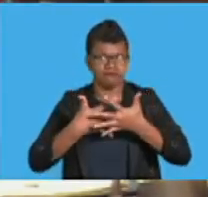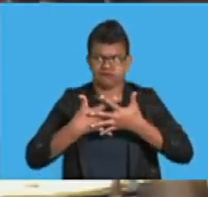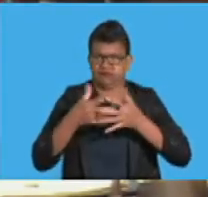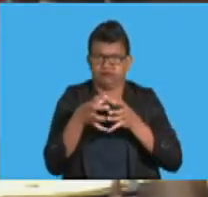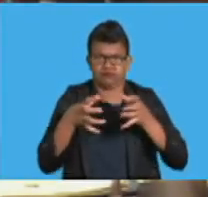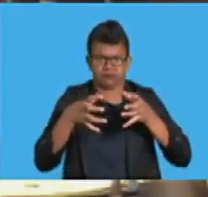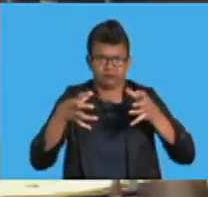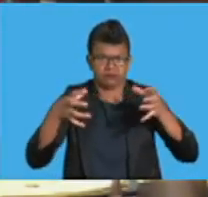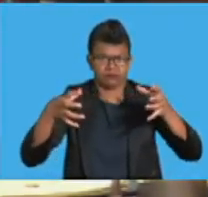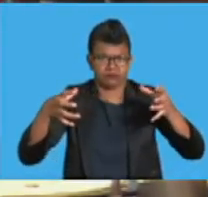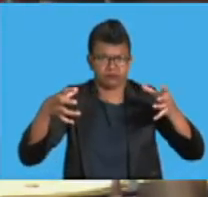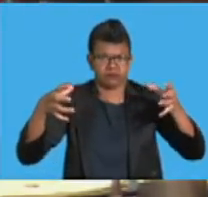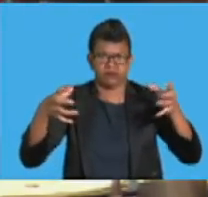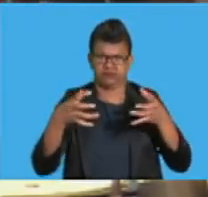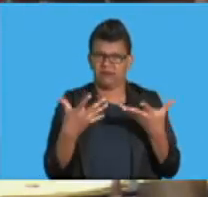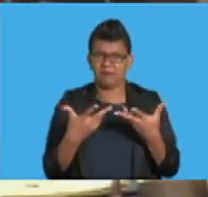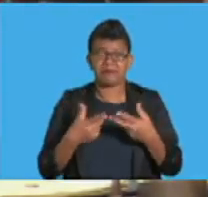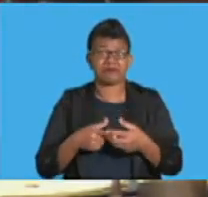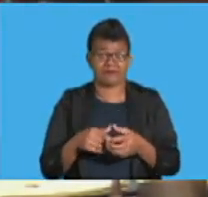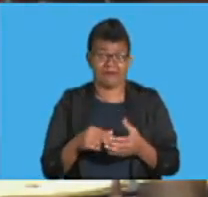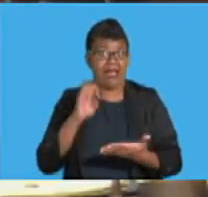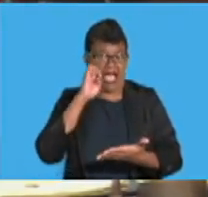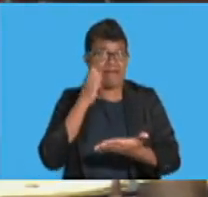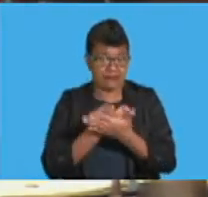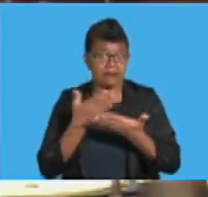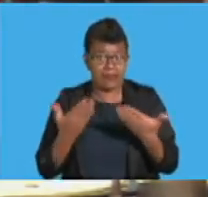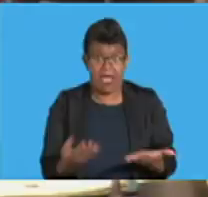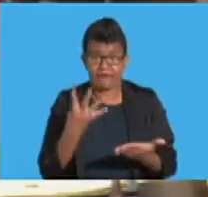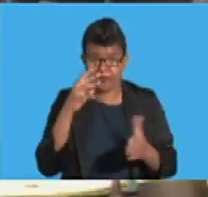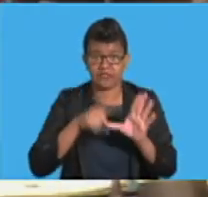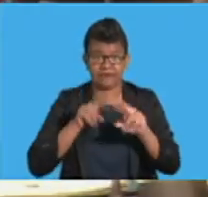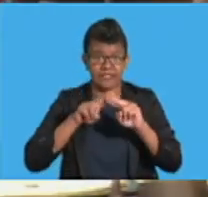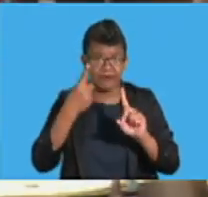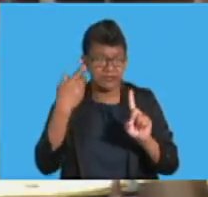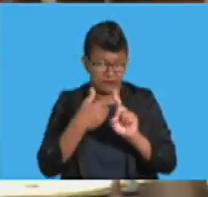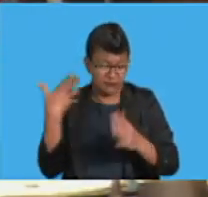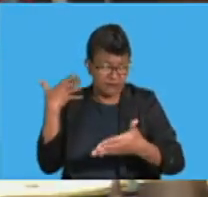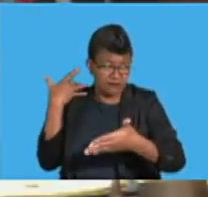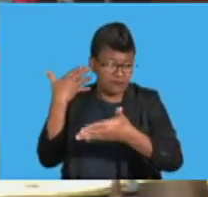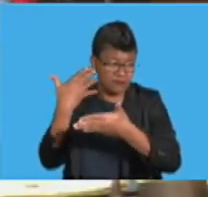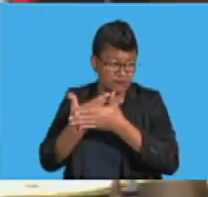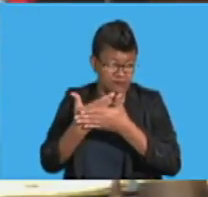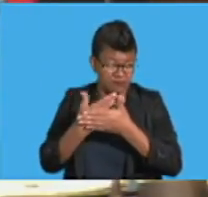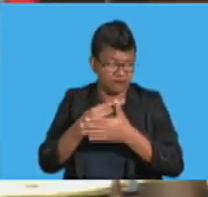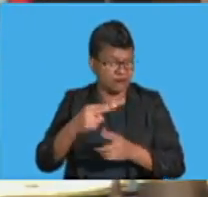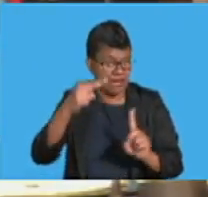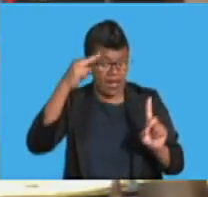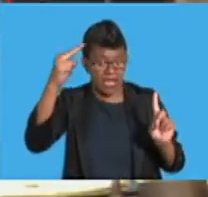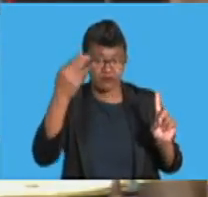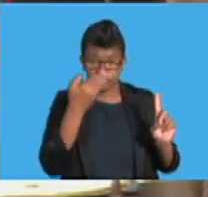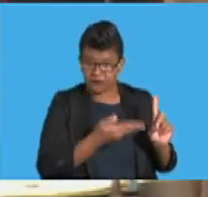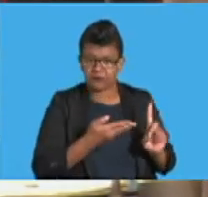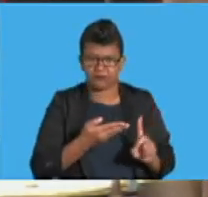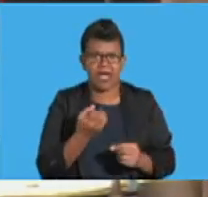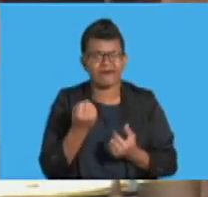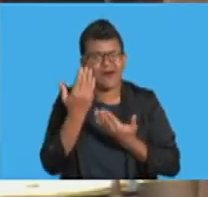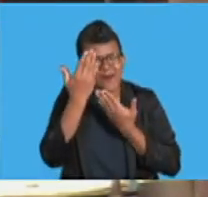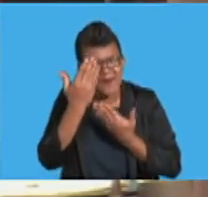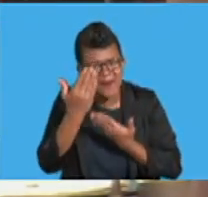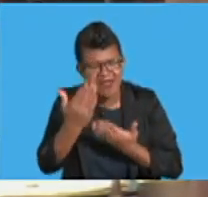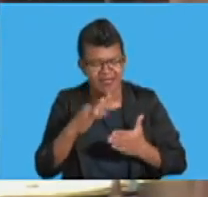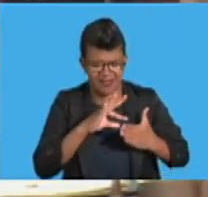as evidenced during its last 4 years in government, the nation which we have the honor of leading has